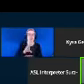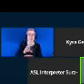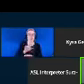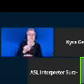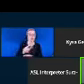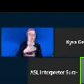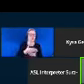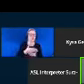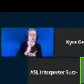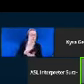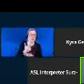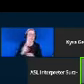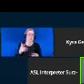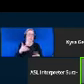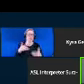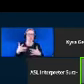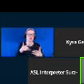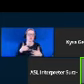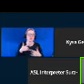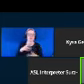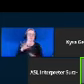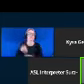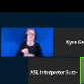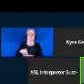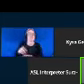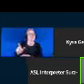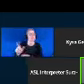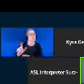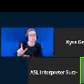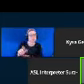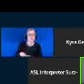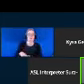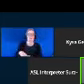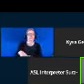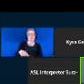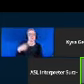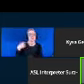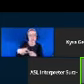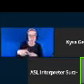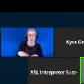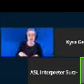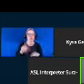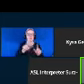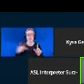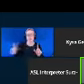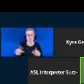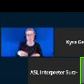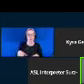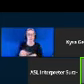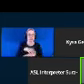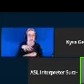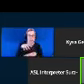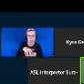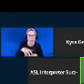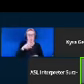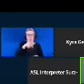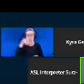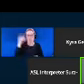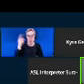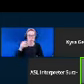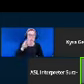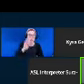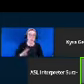of impacted communities, including Muslim, Jewish, LGBTQ+, Latino, Native American, and Black communities. And we seek to reduce barriers.